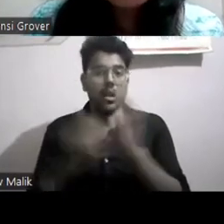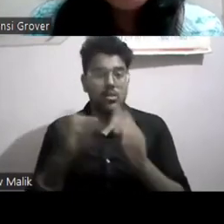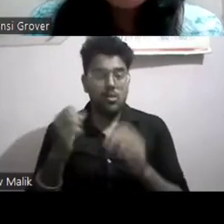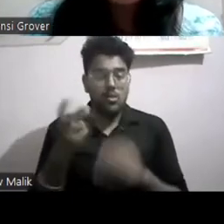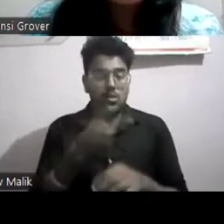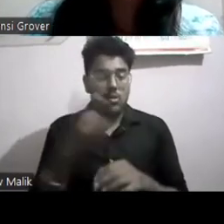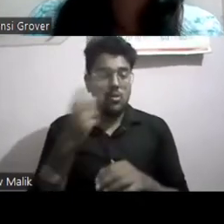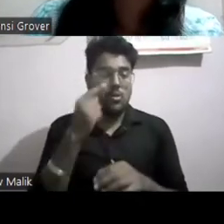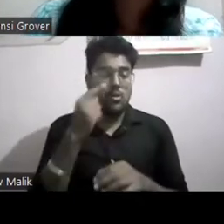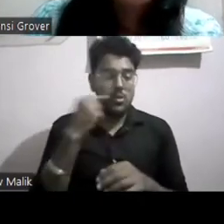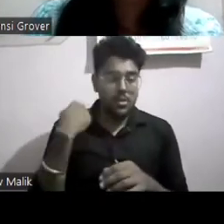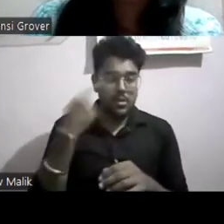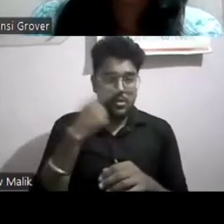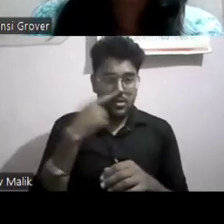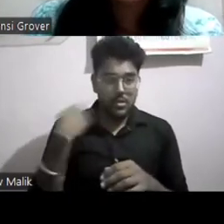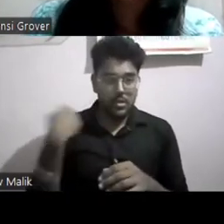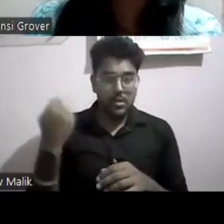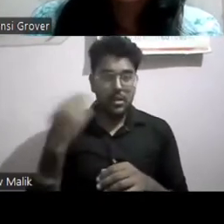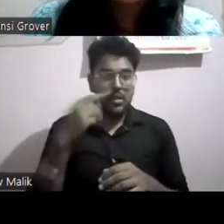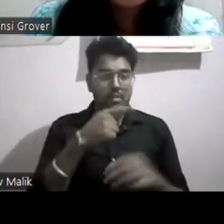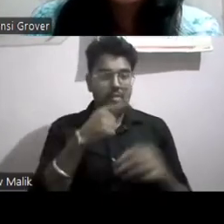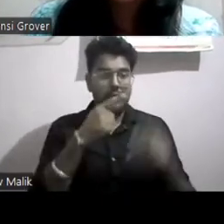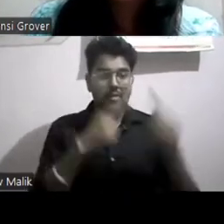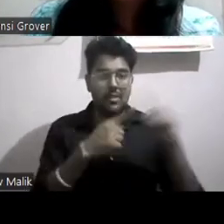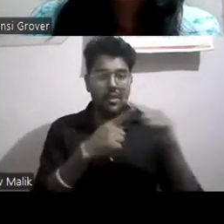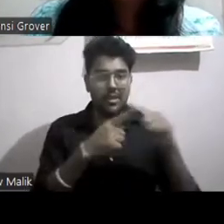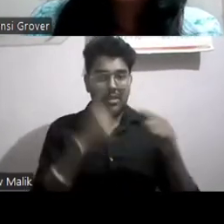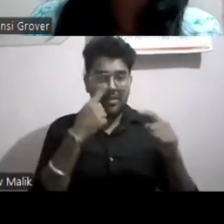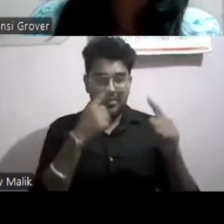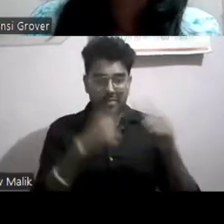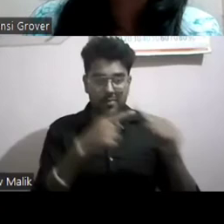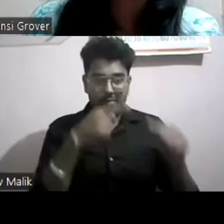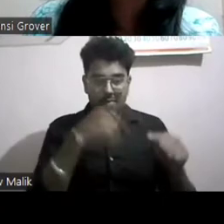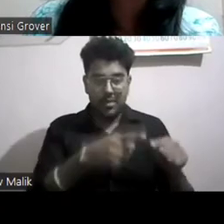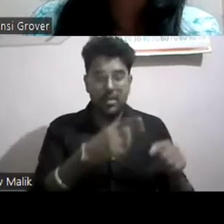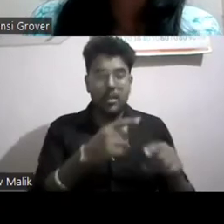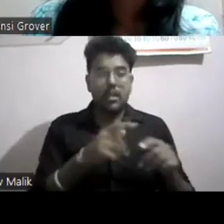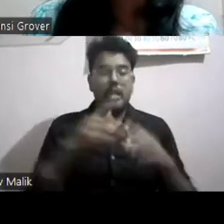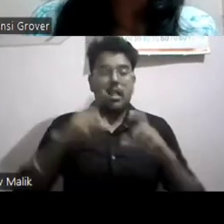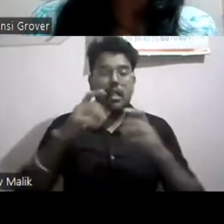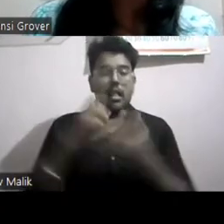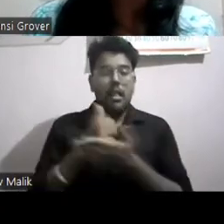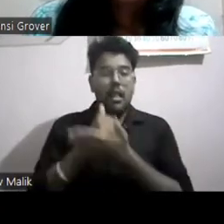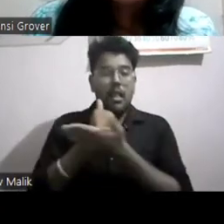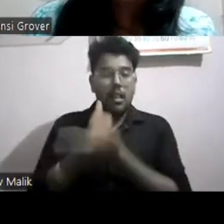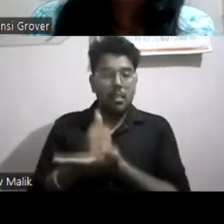of the mother, and their father committed suicide. Actually, not suicide.